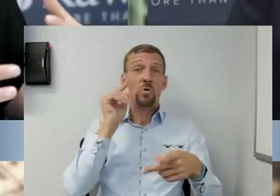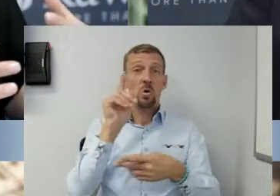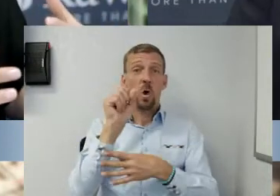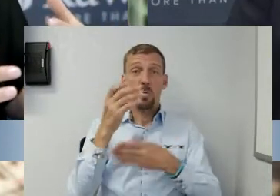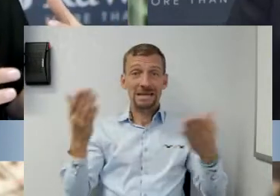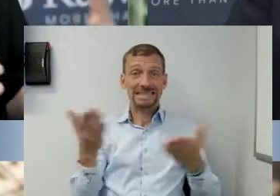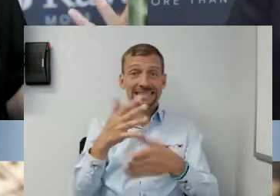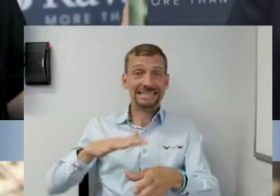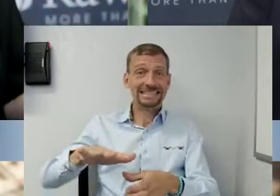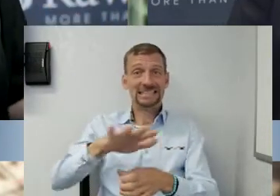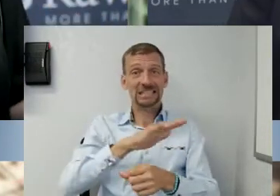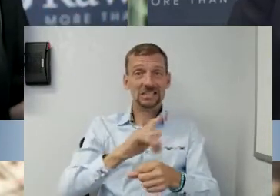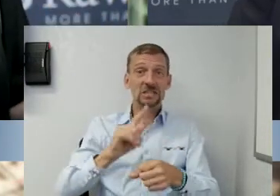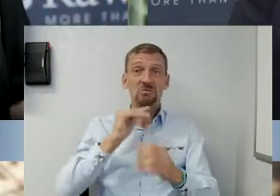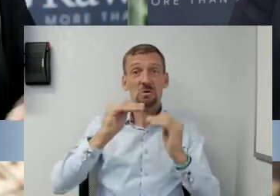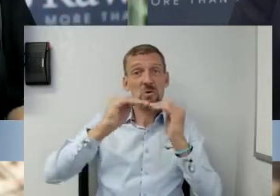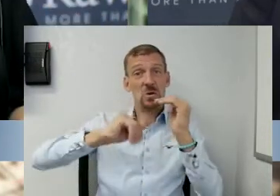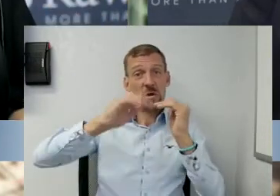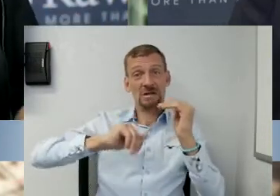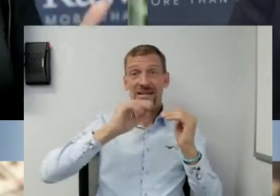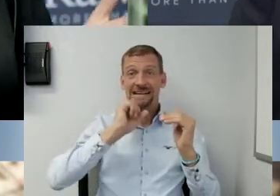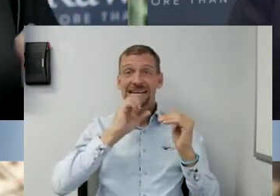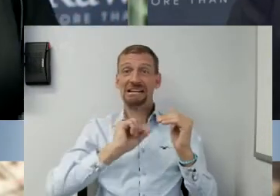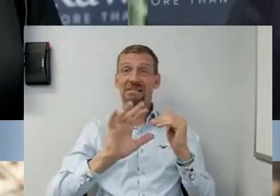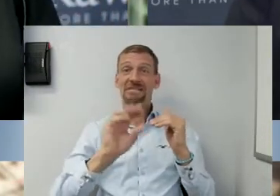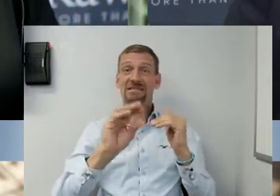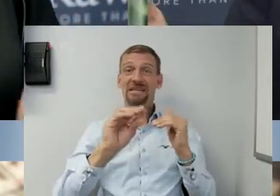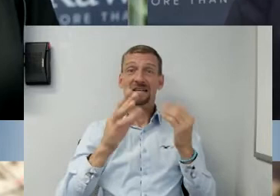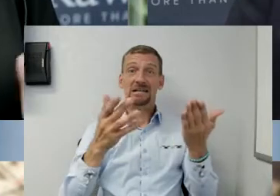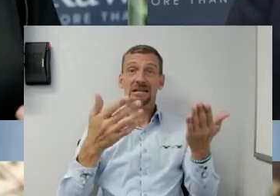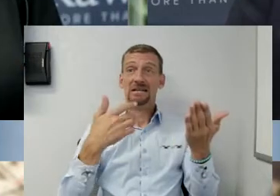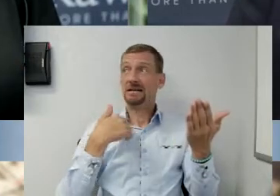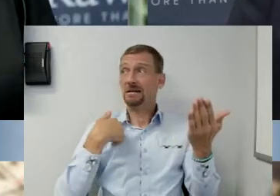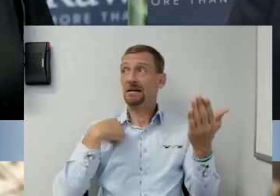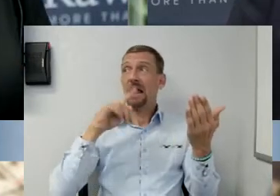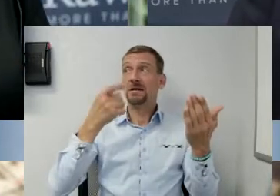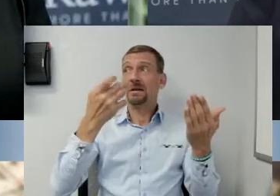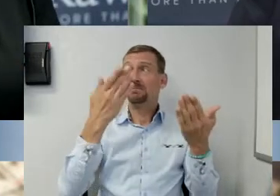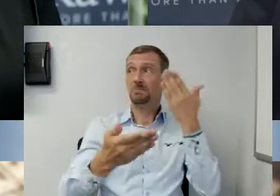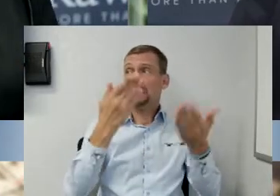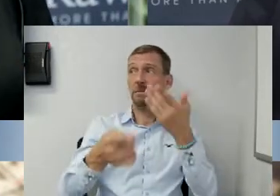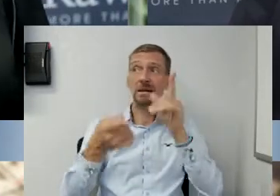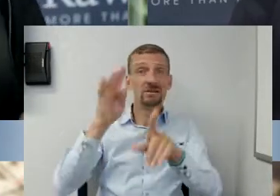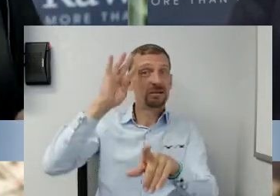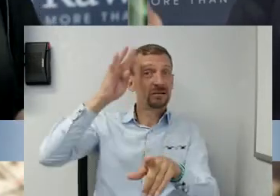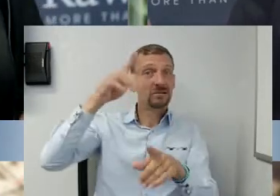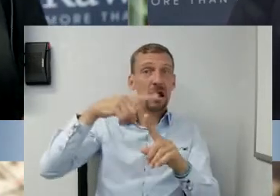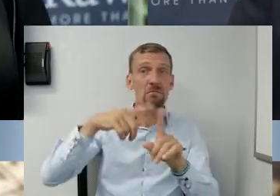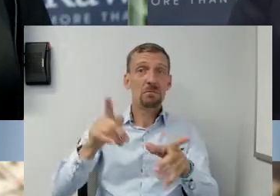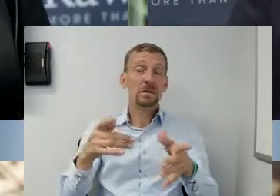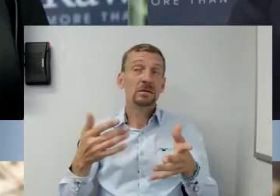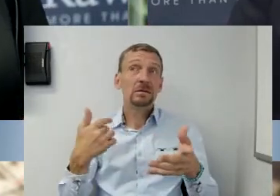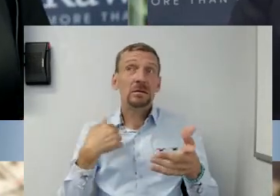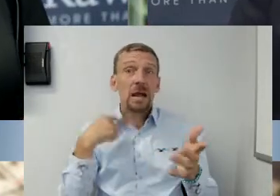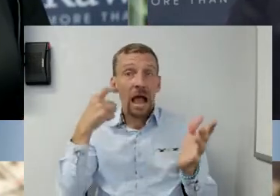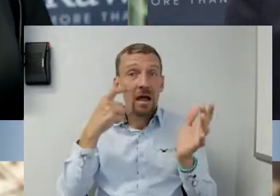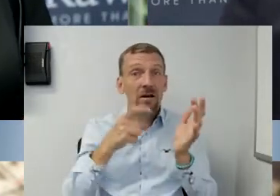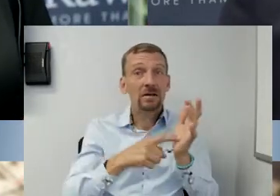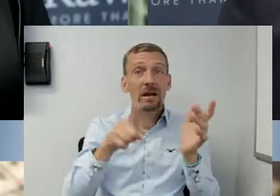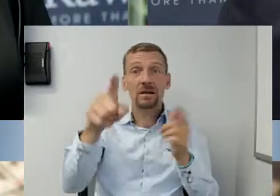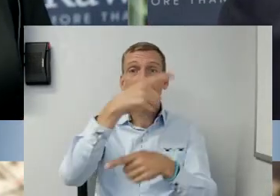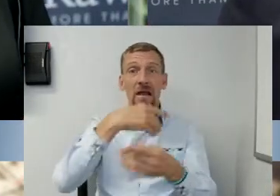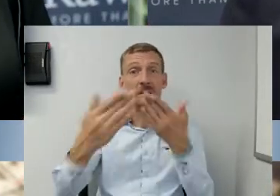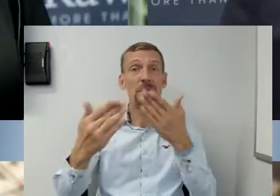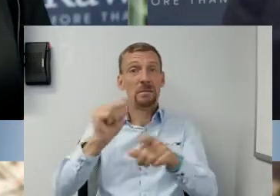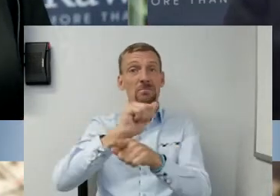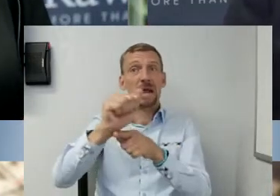to be Yeah. Under 50. I don't know, and I might have just And- made that and, up. But it bless seems- them if they're practicing great social